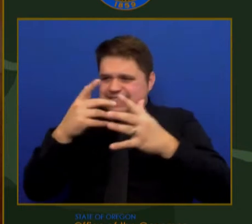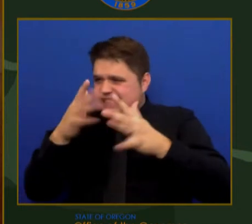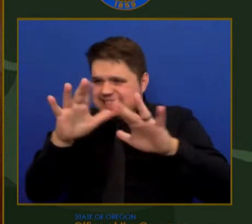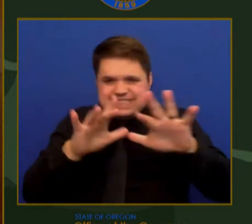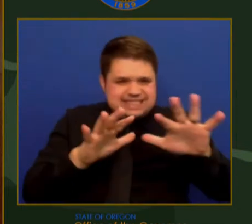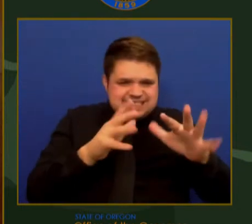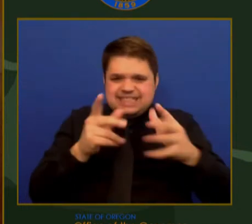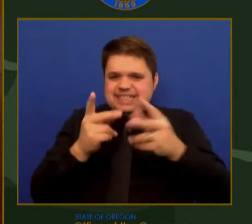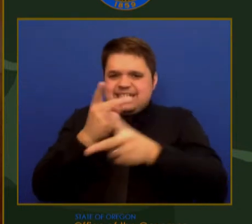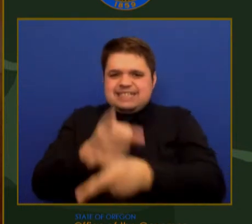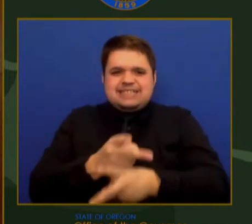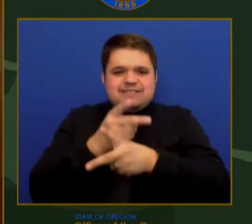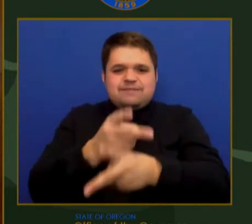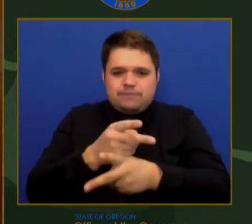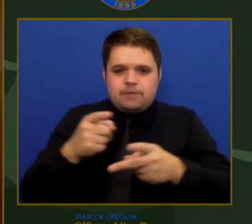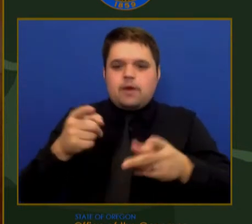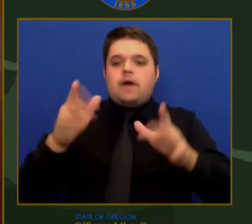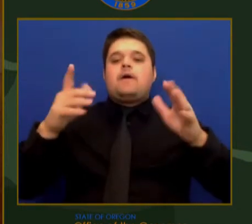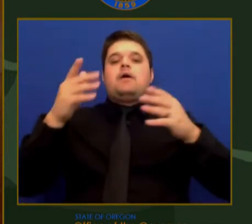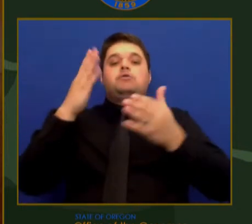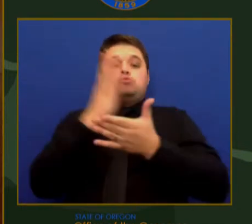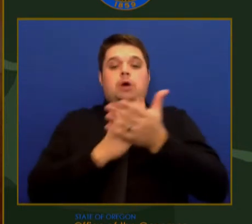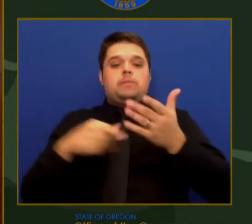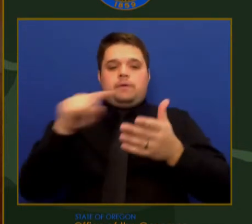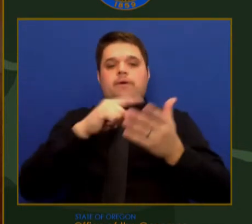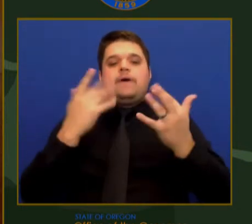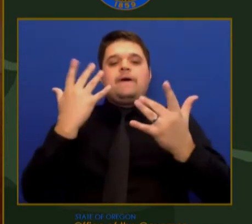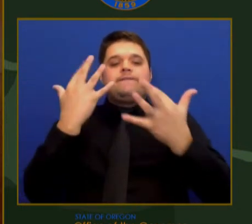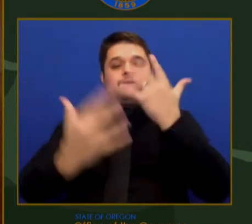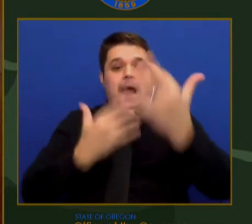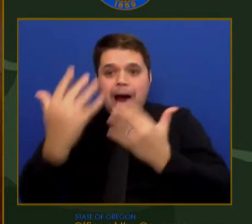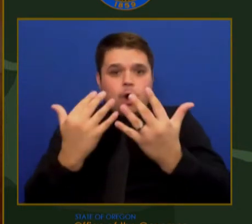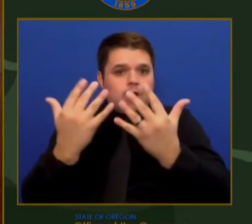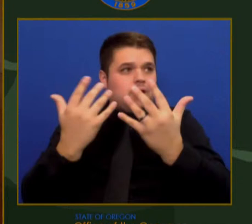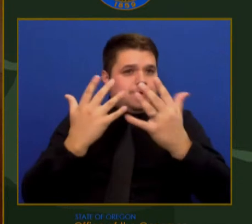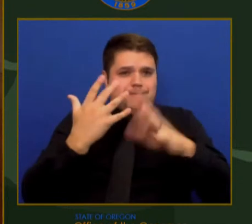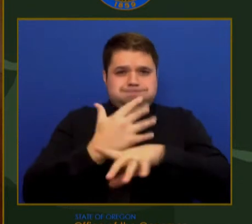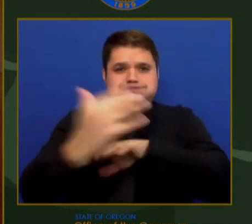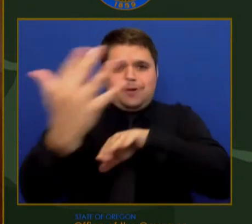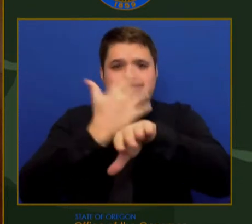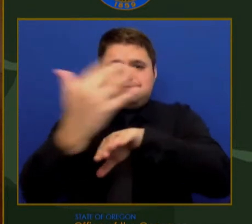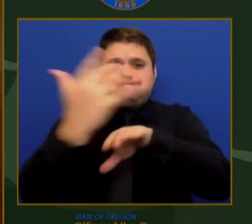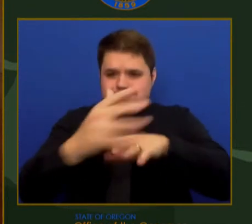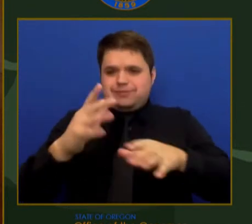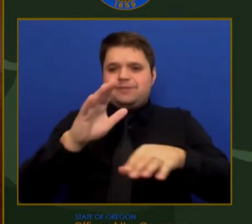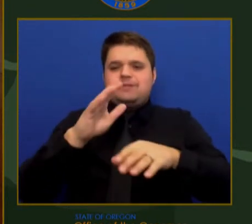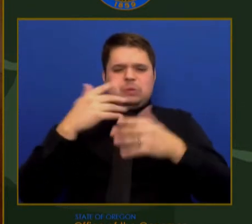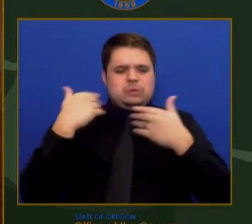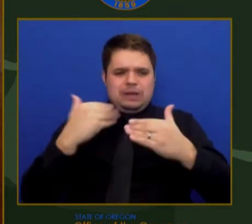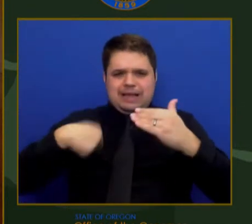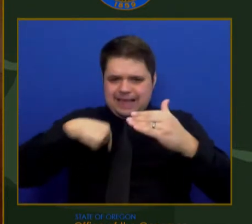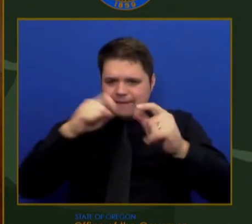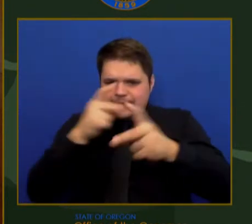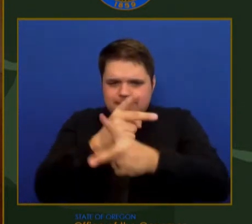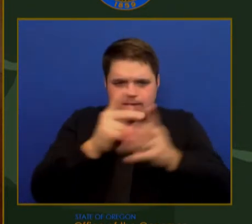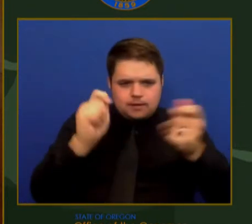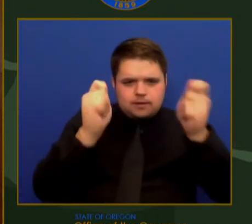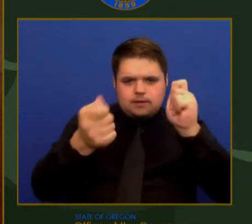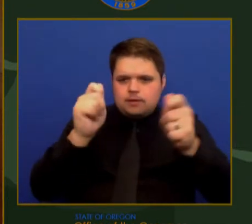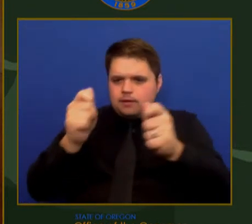events were felt across the Oregon landscape. Climate change is a hammer hitting us in the